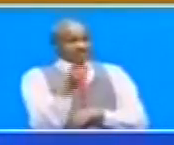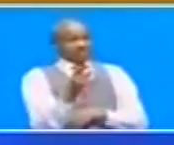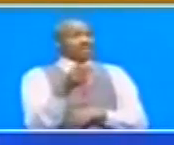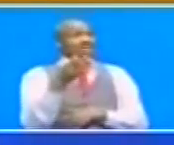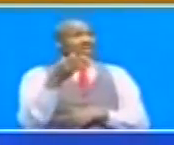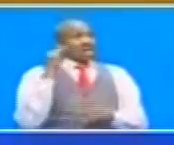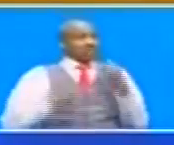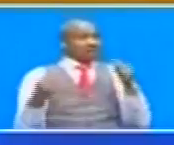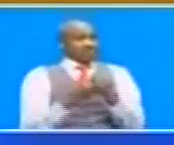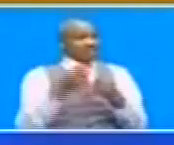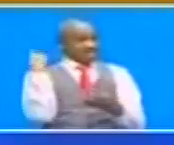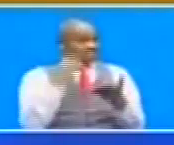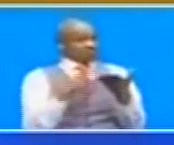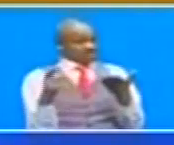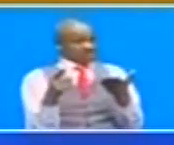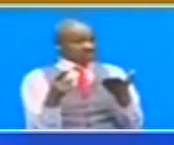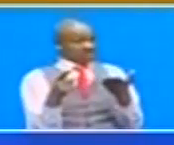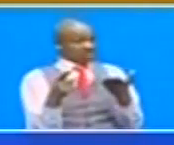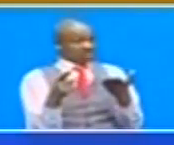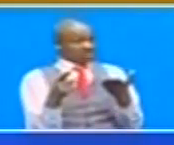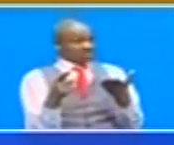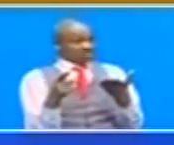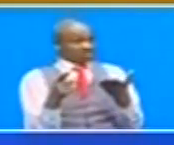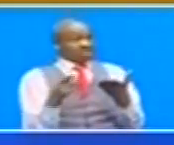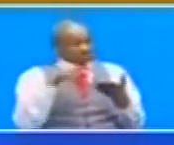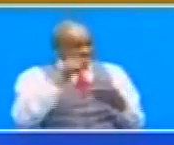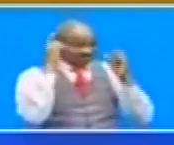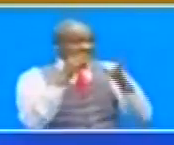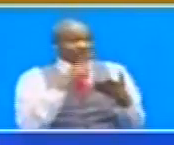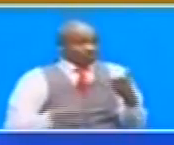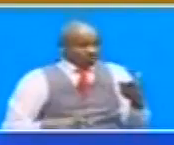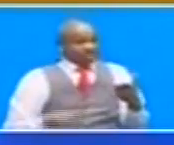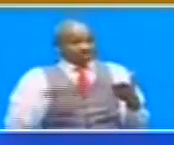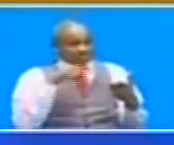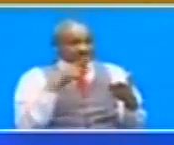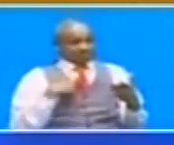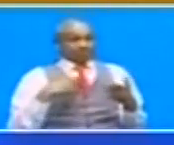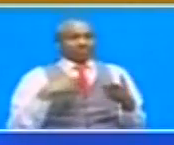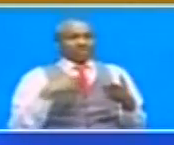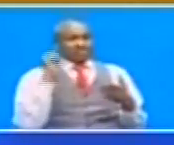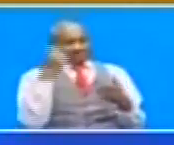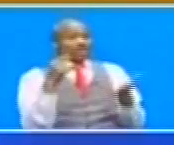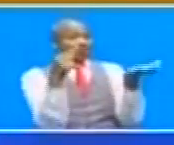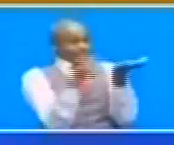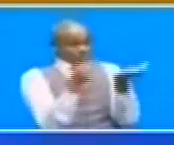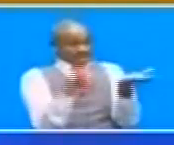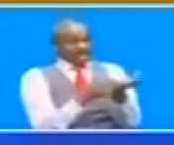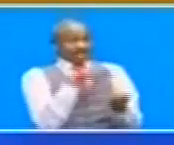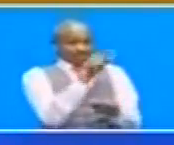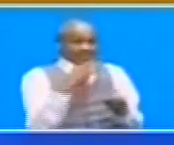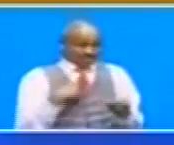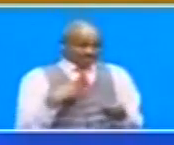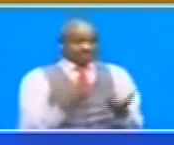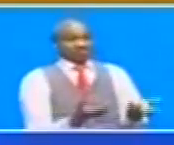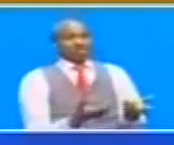last one was last week. And they decided that President Museveni should lead